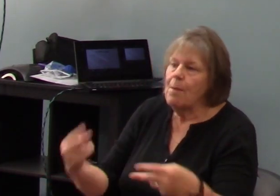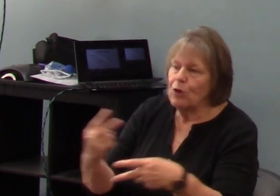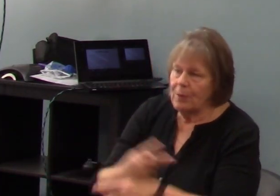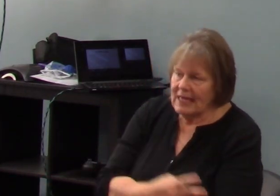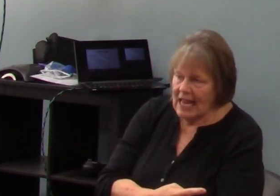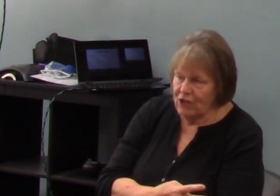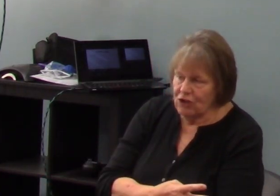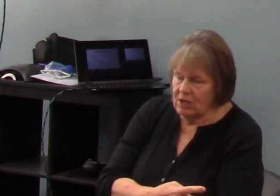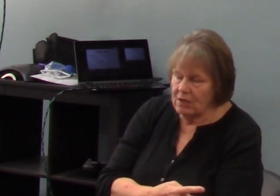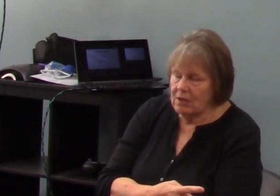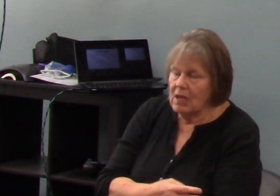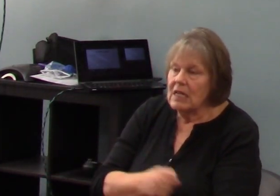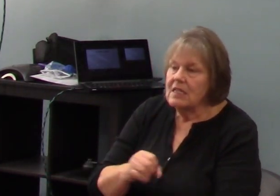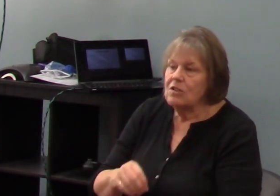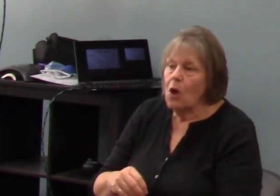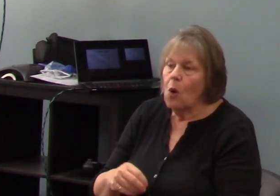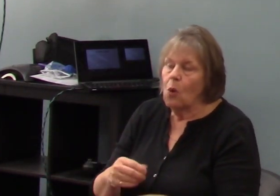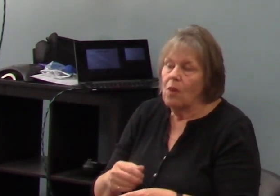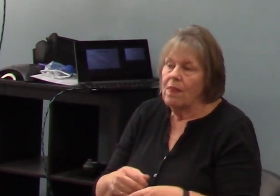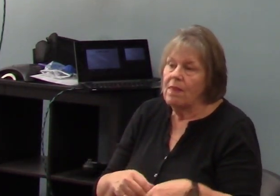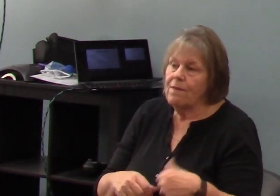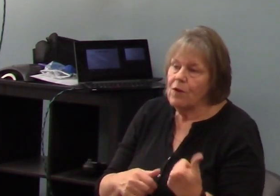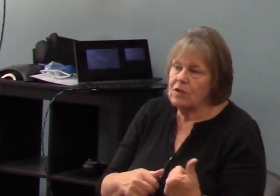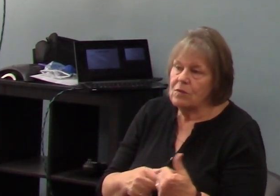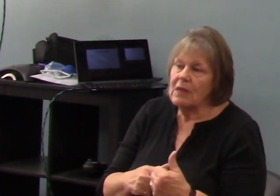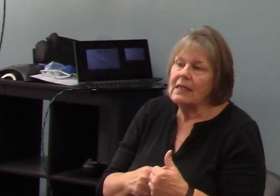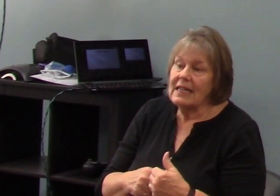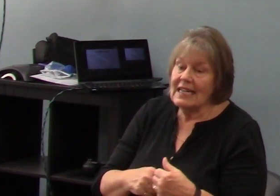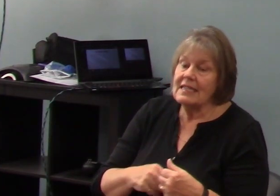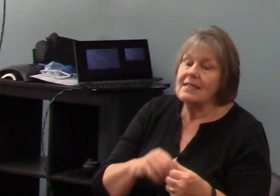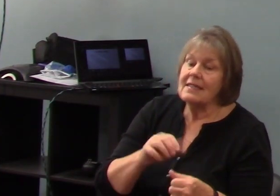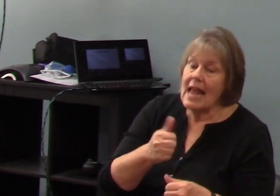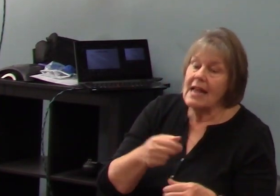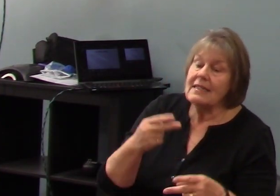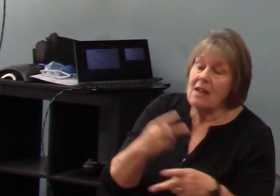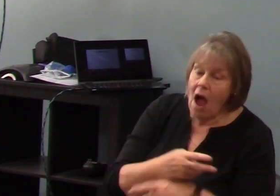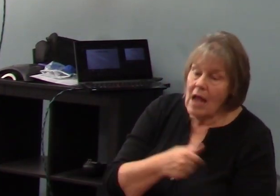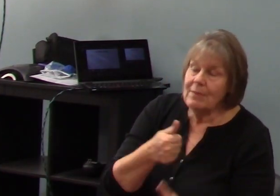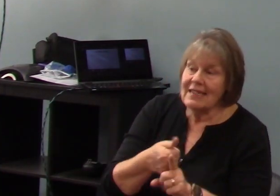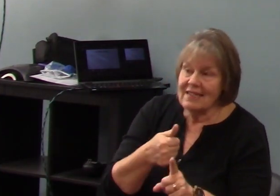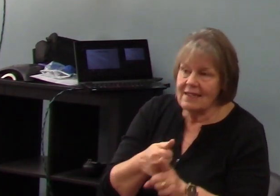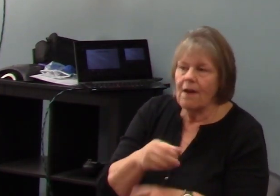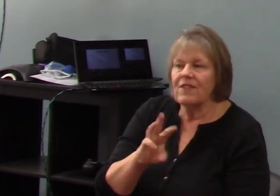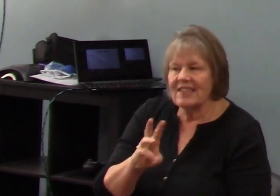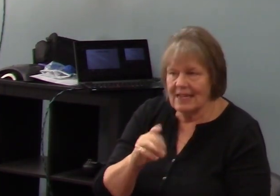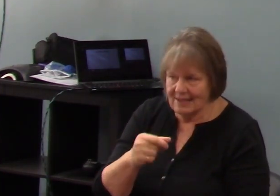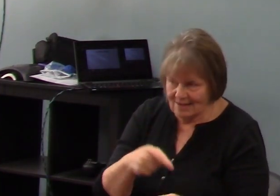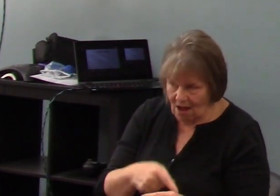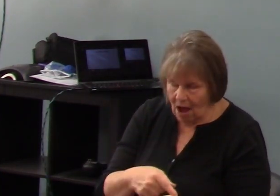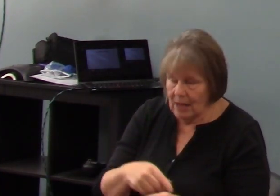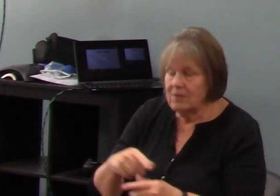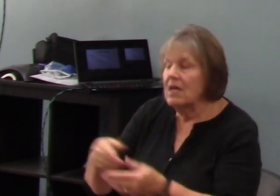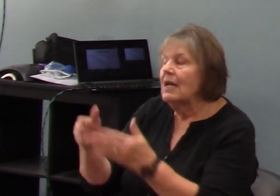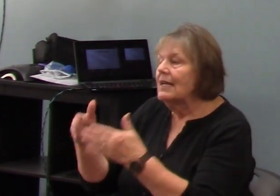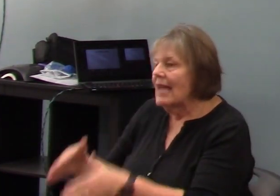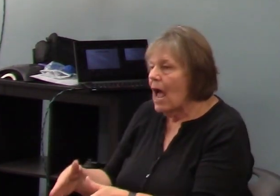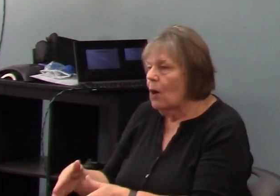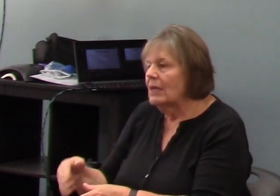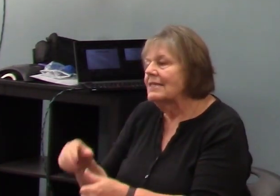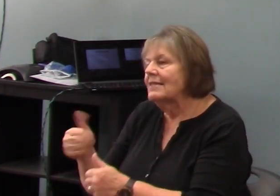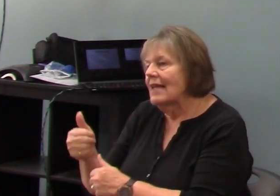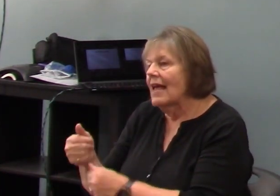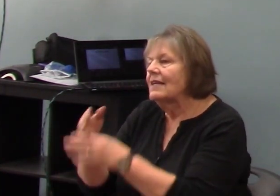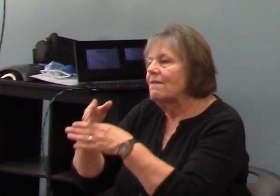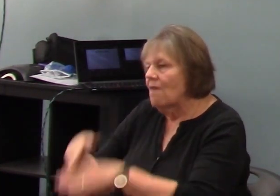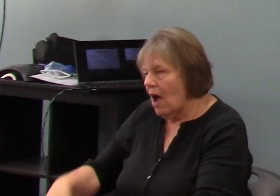is 10 divided by itself, you get 1 in 1,000,000 chance. So when we talk about probabilities or talk about very